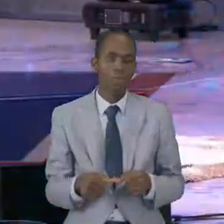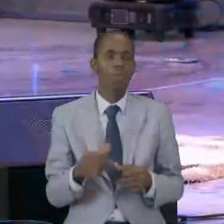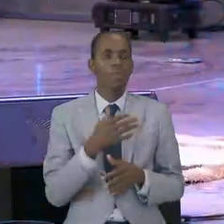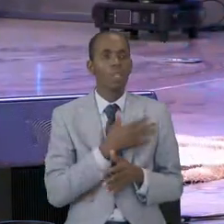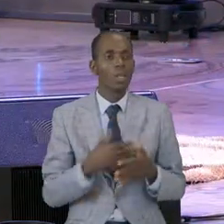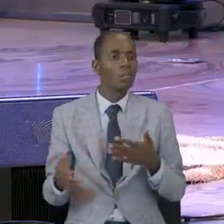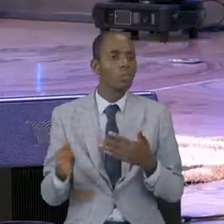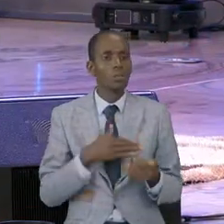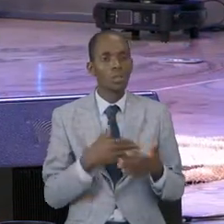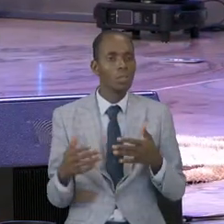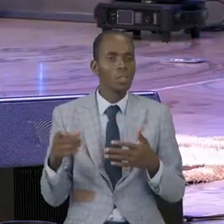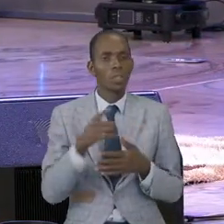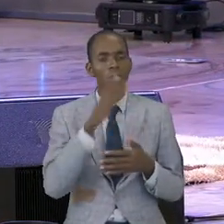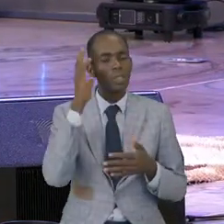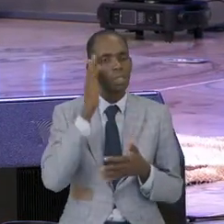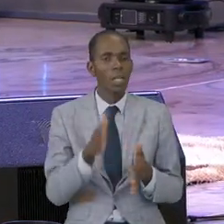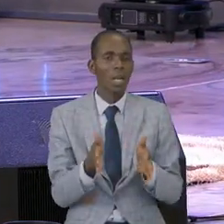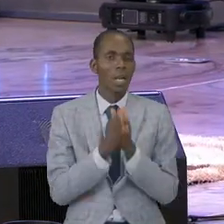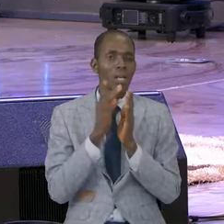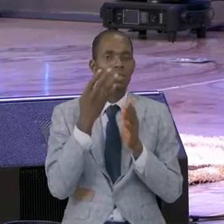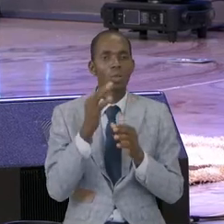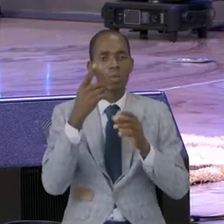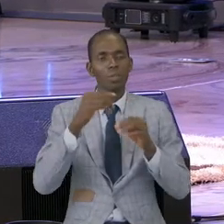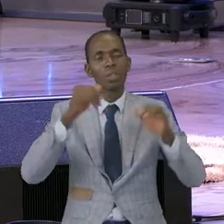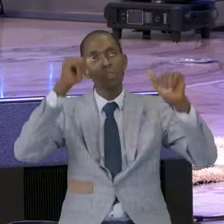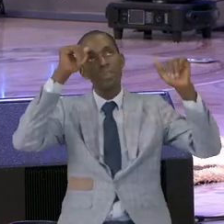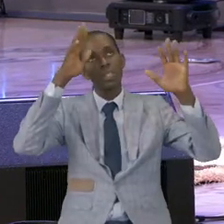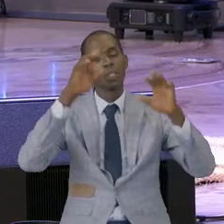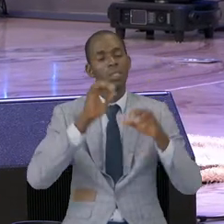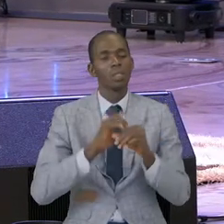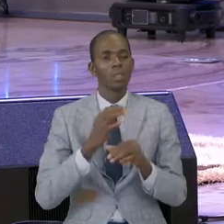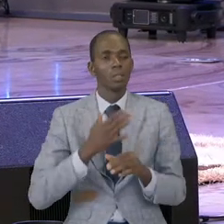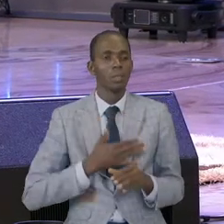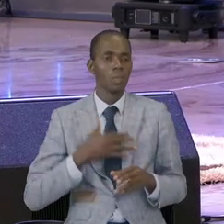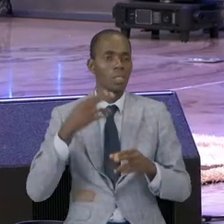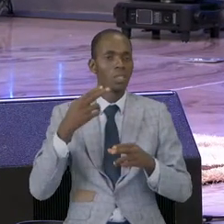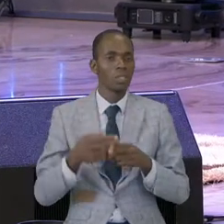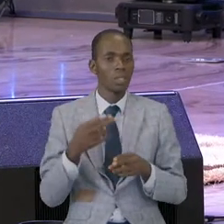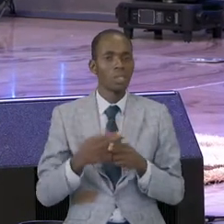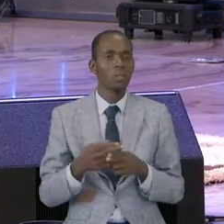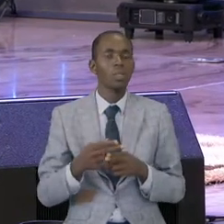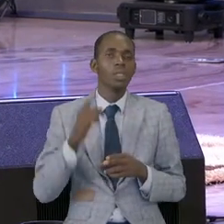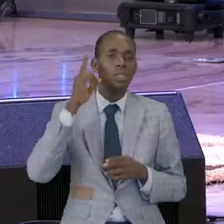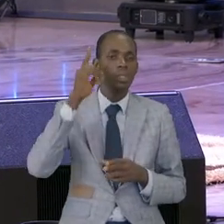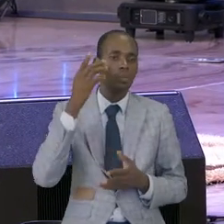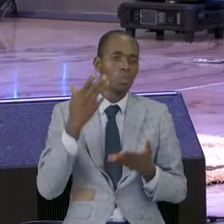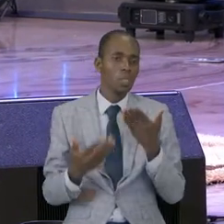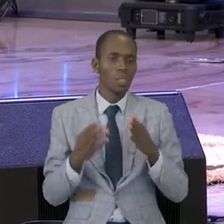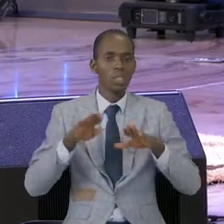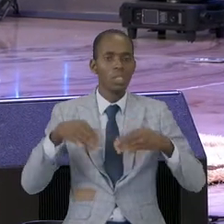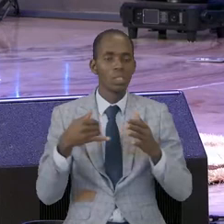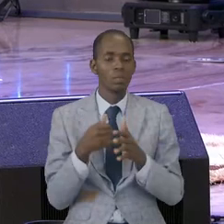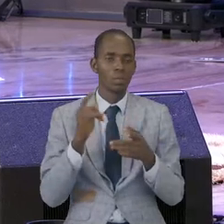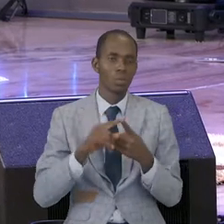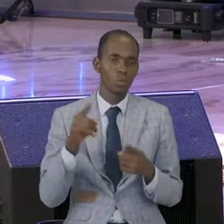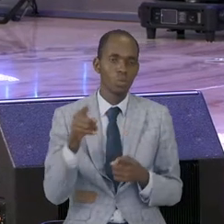And whatsoever ye shall ask of the Father in my name, he may give